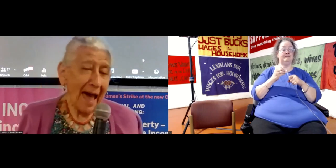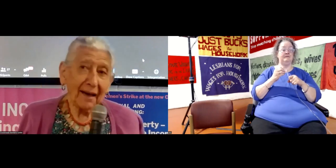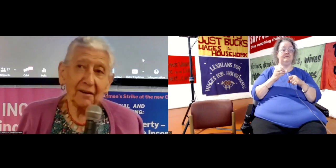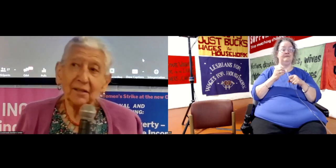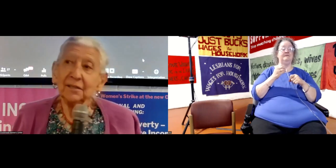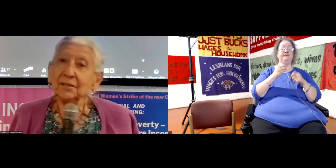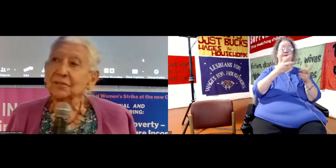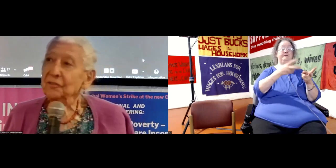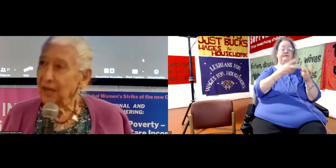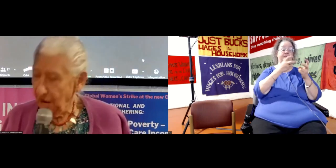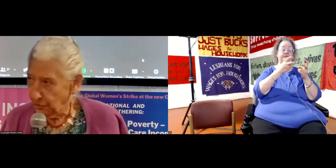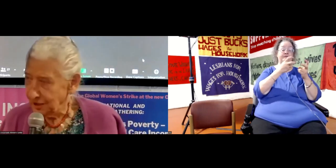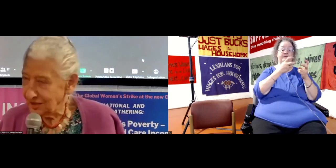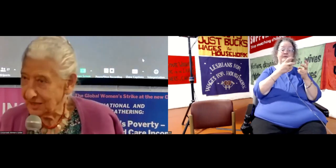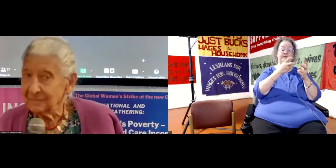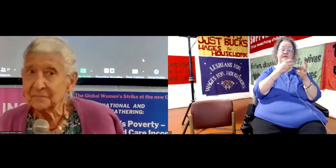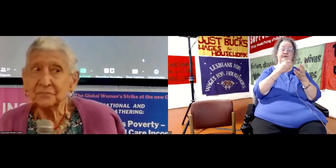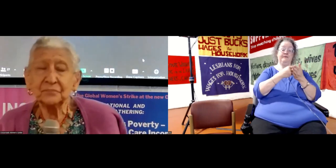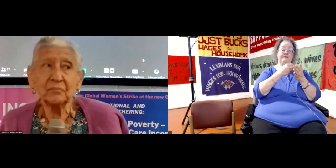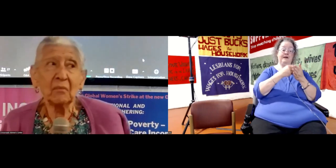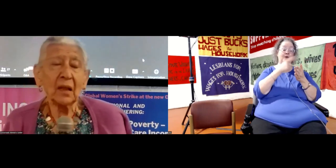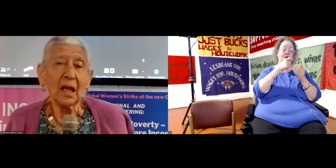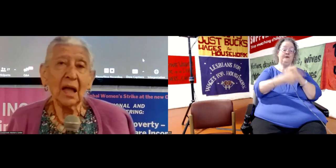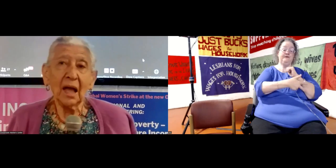it back to the carers.